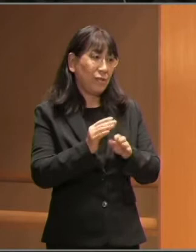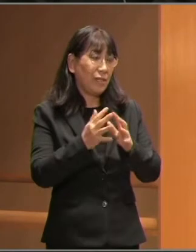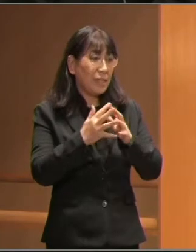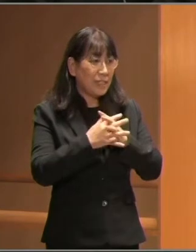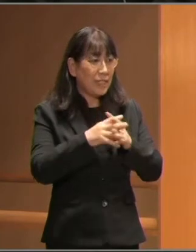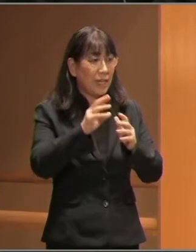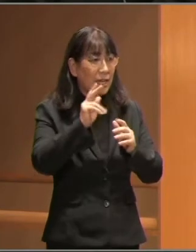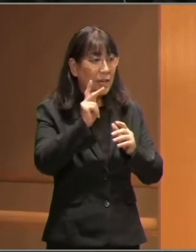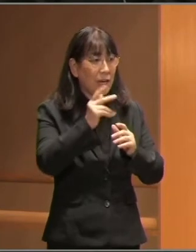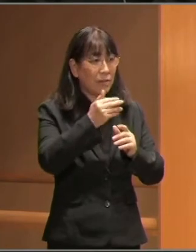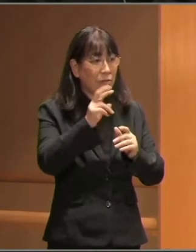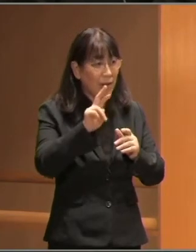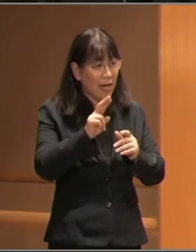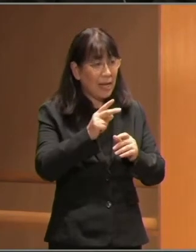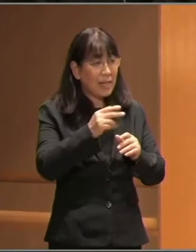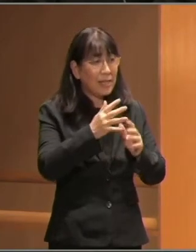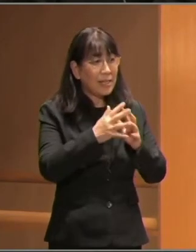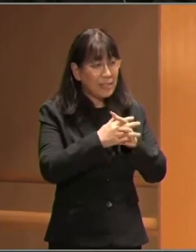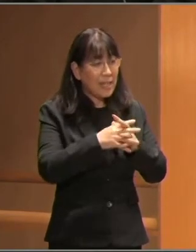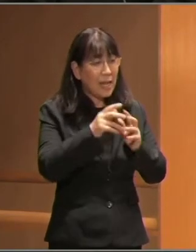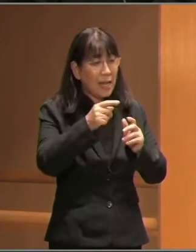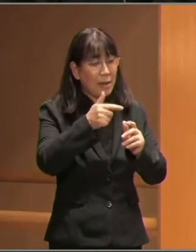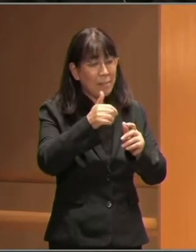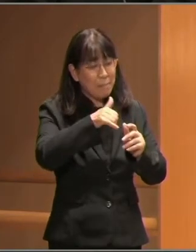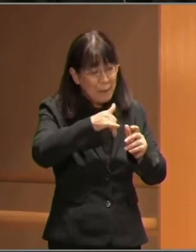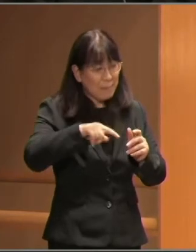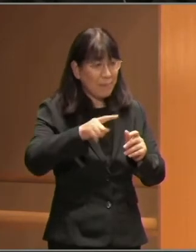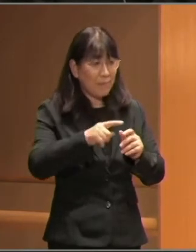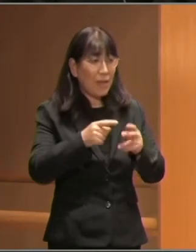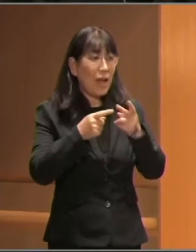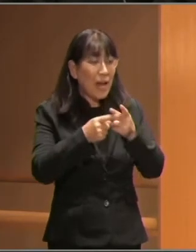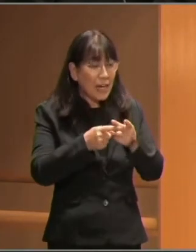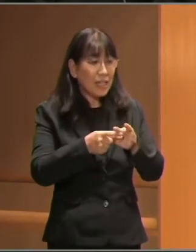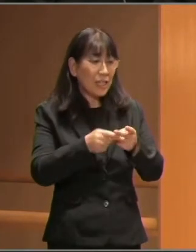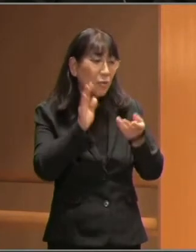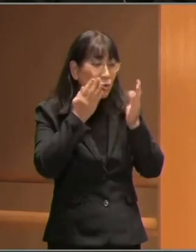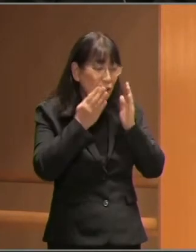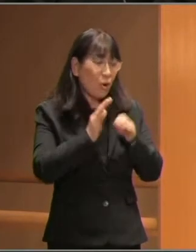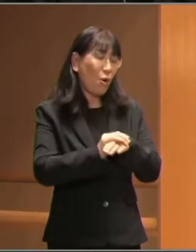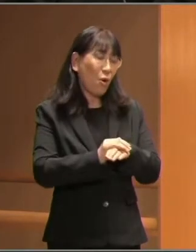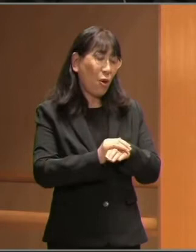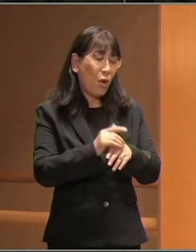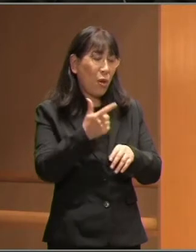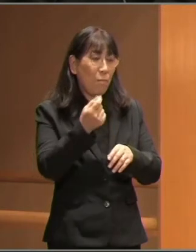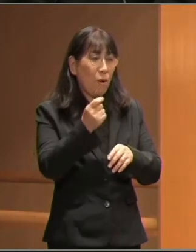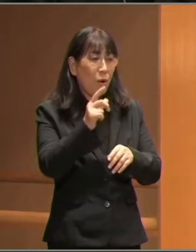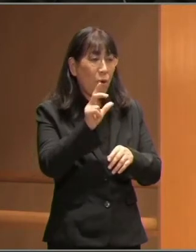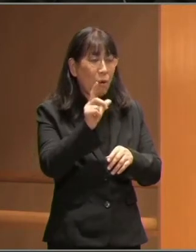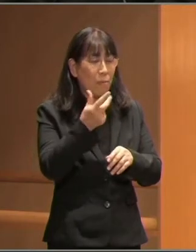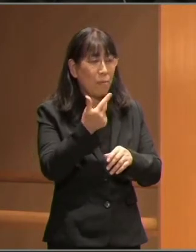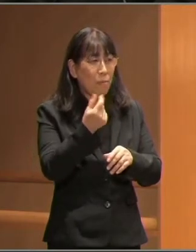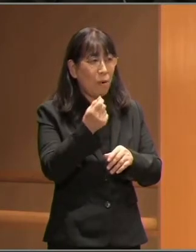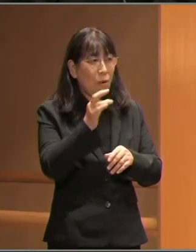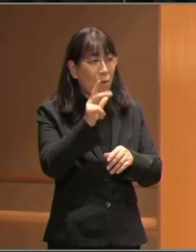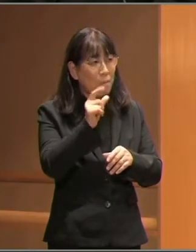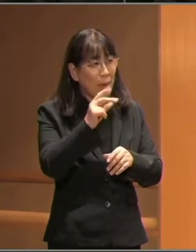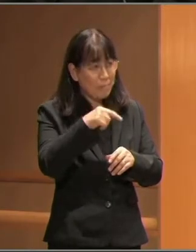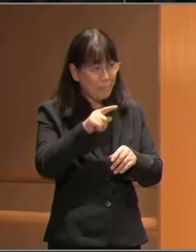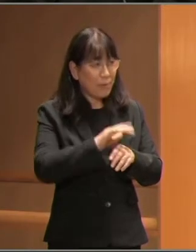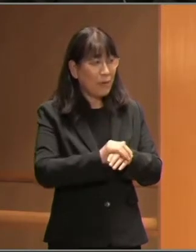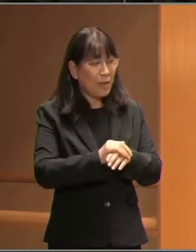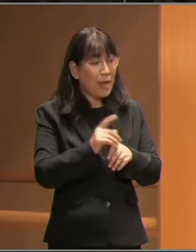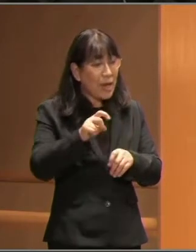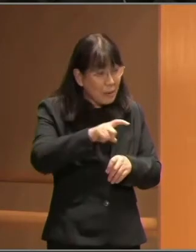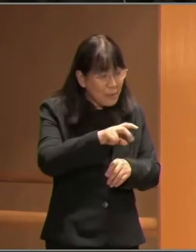the shrine, the Ise calendar, Ise paper, Ise tea, Ise dialect,